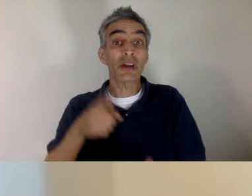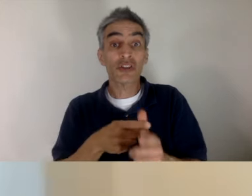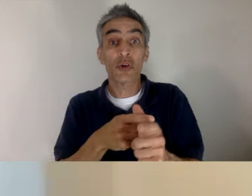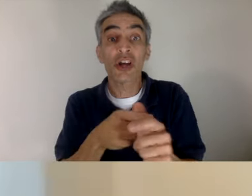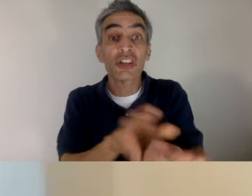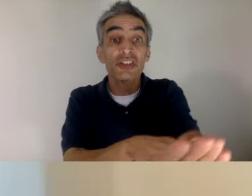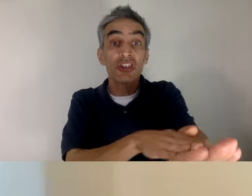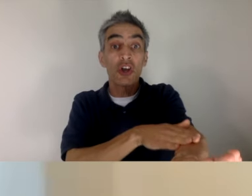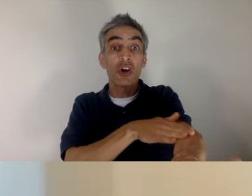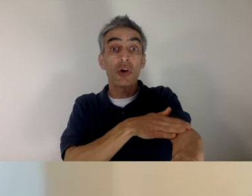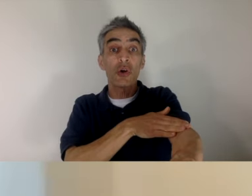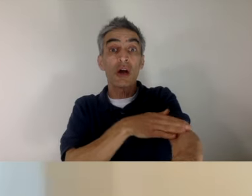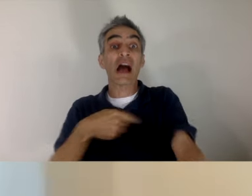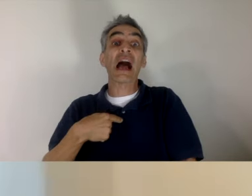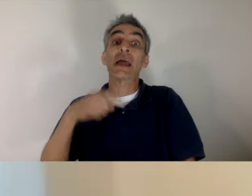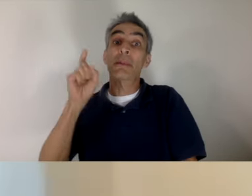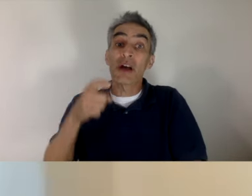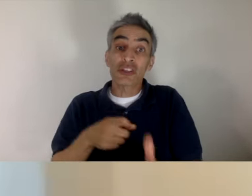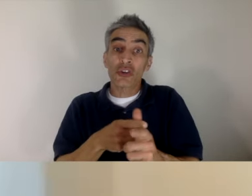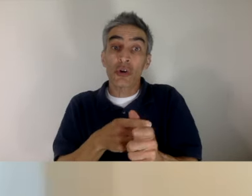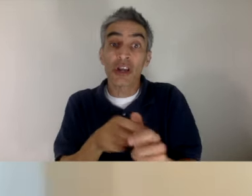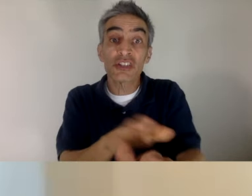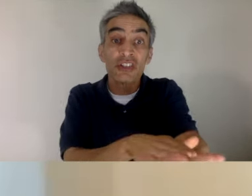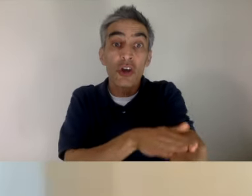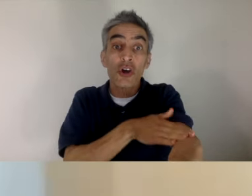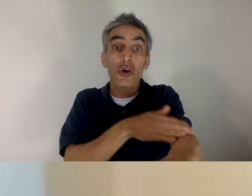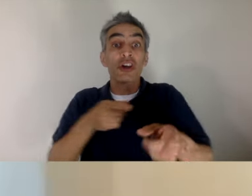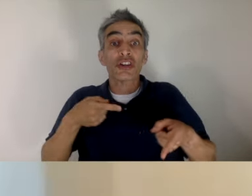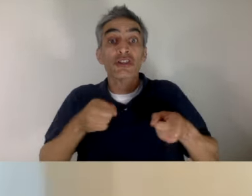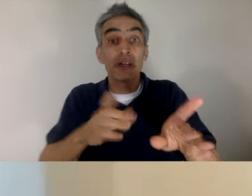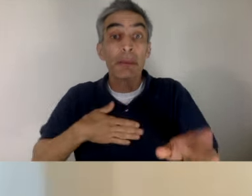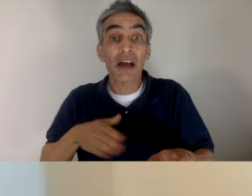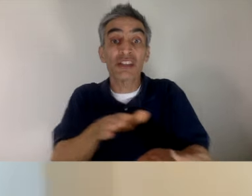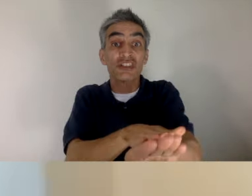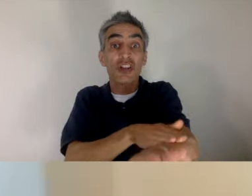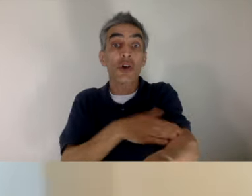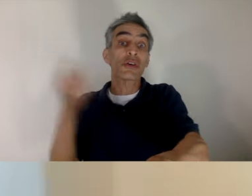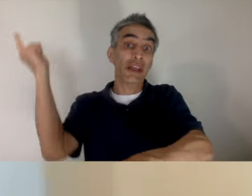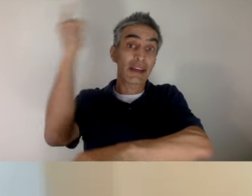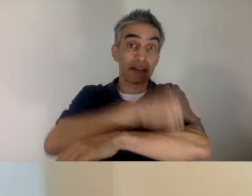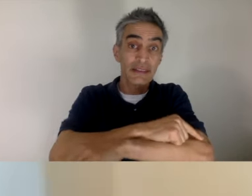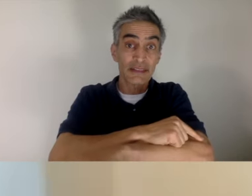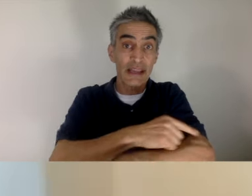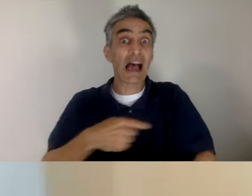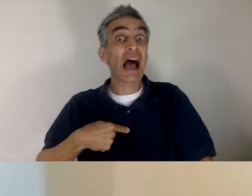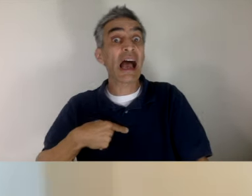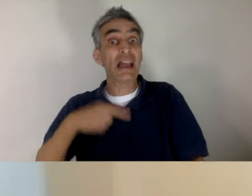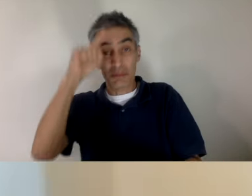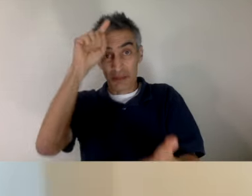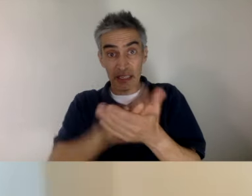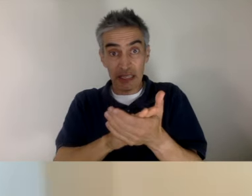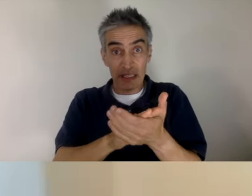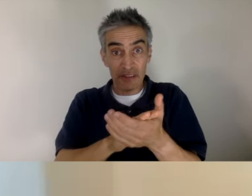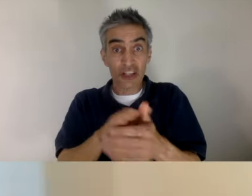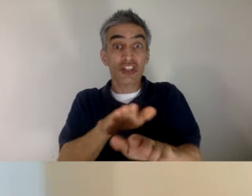made sure to just take all my easy days very easy. I really believe in that. I have like a really big